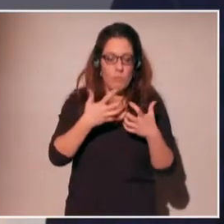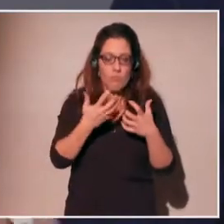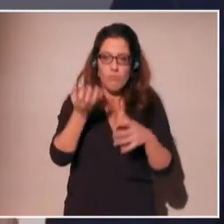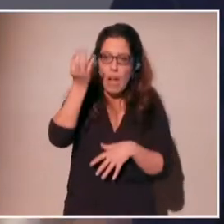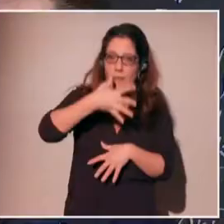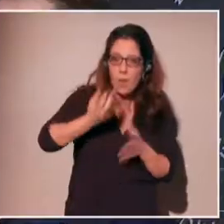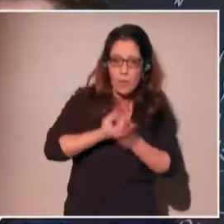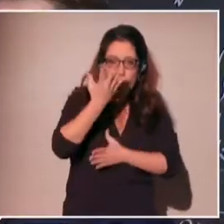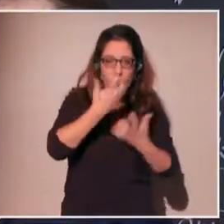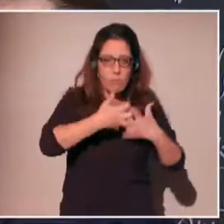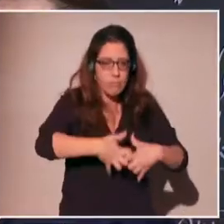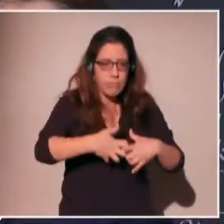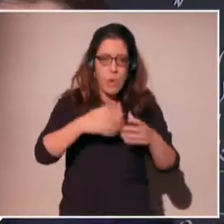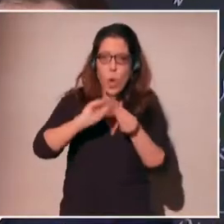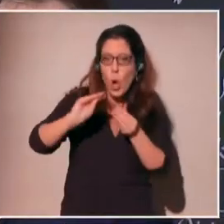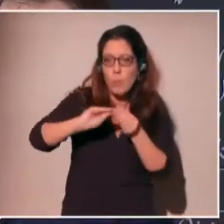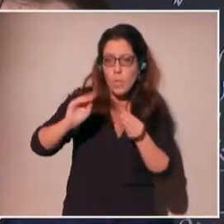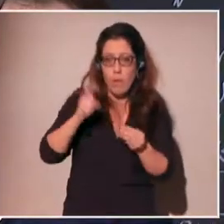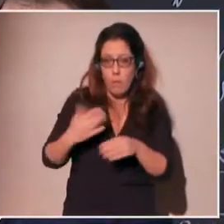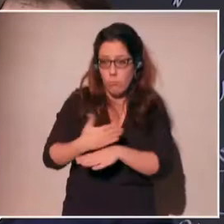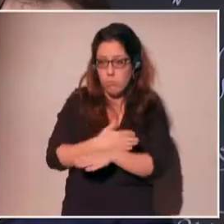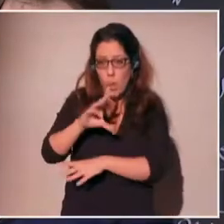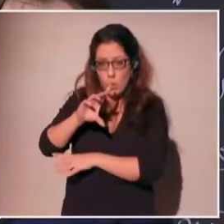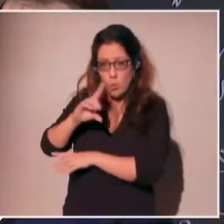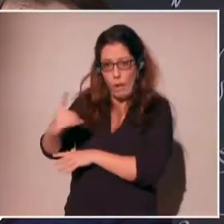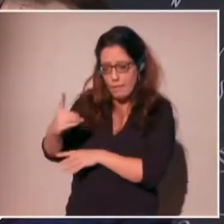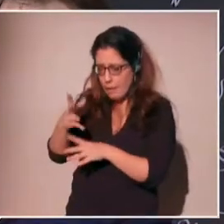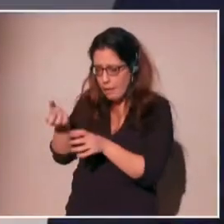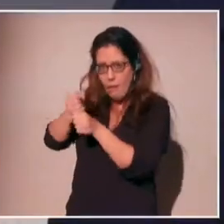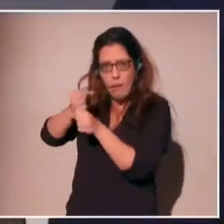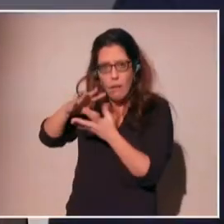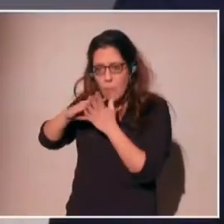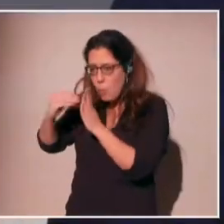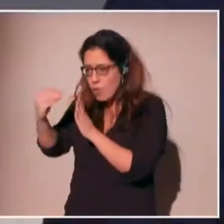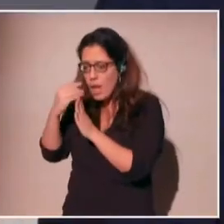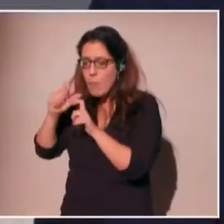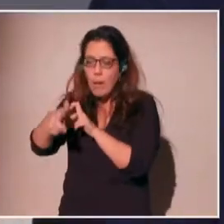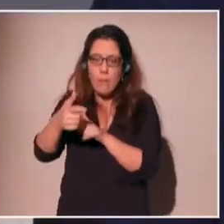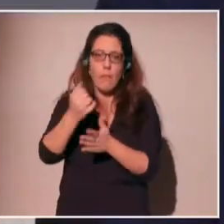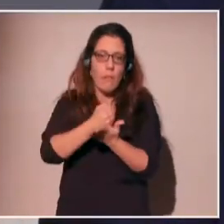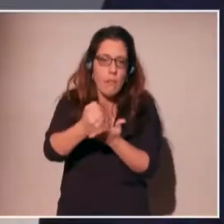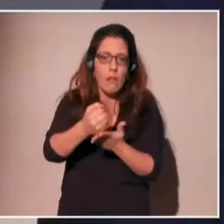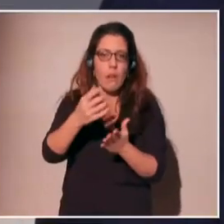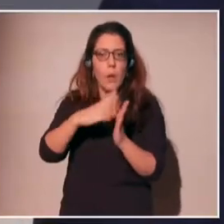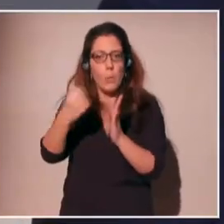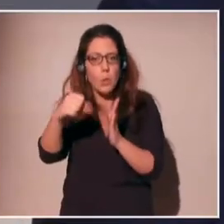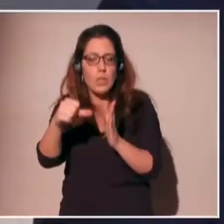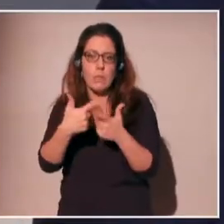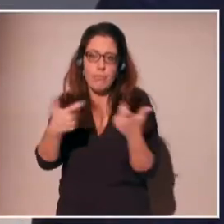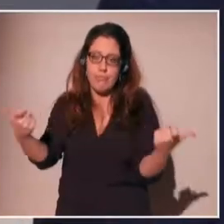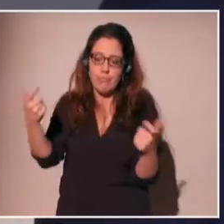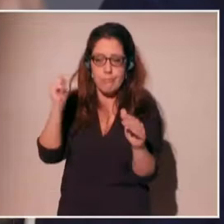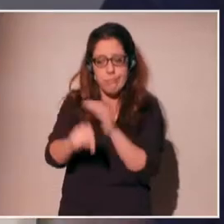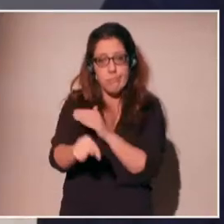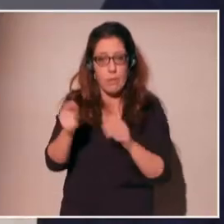3D before fabricating it. You need to test your virtual prototype. And right now, from the rough image you have first in